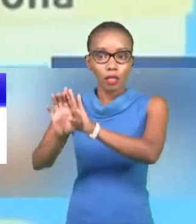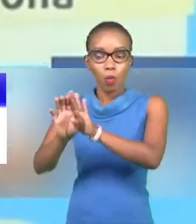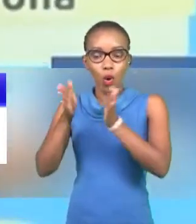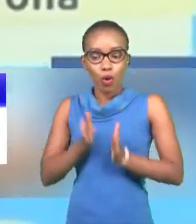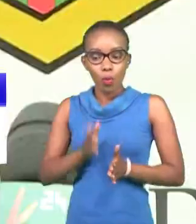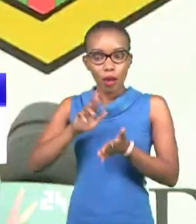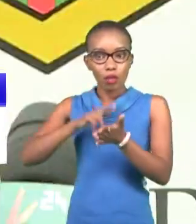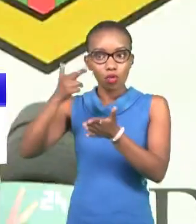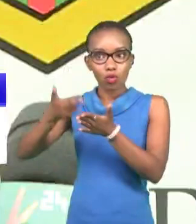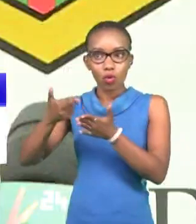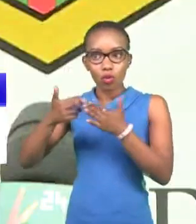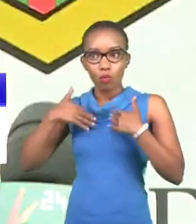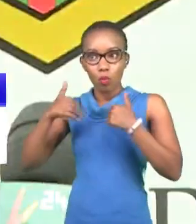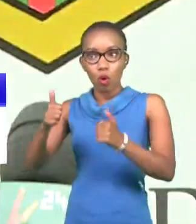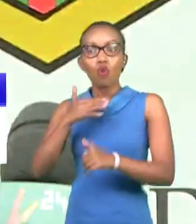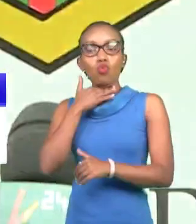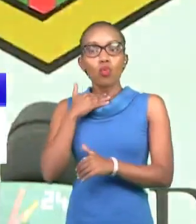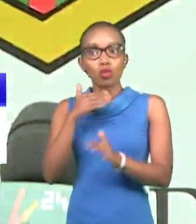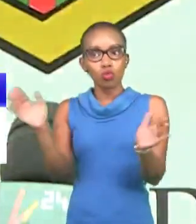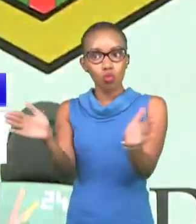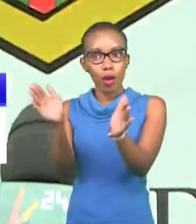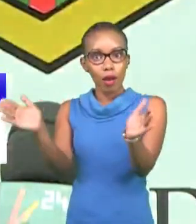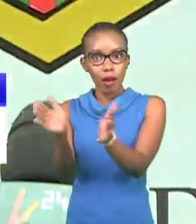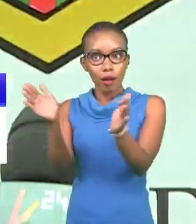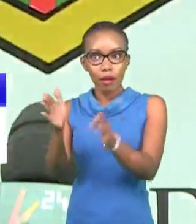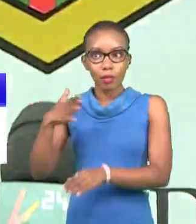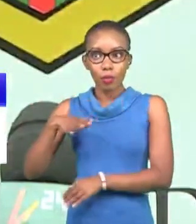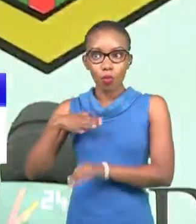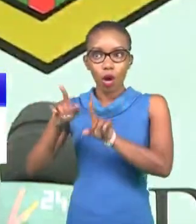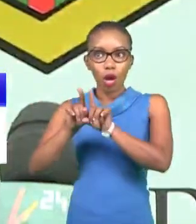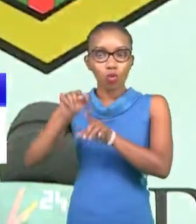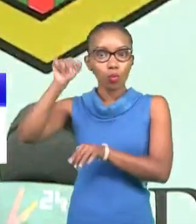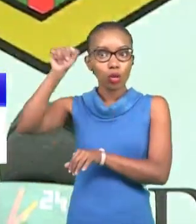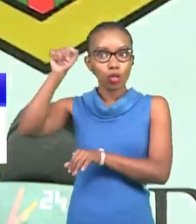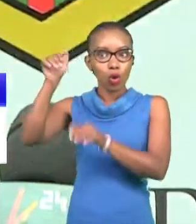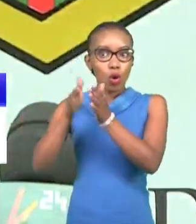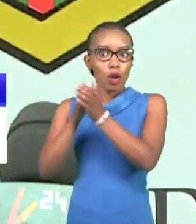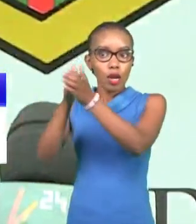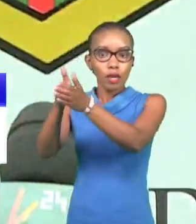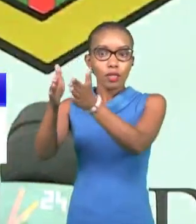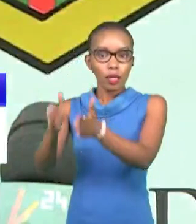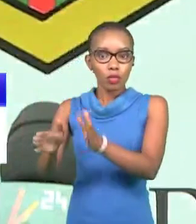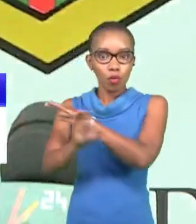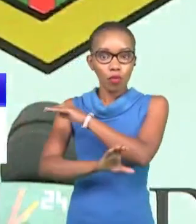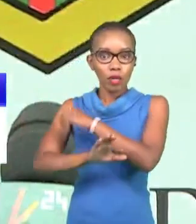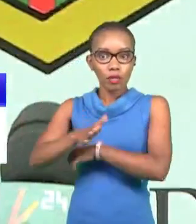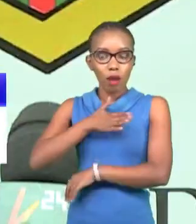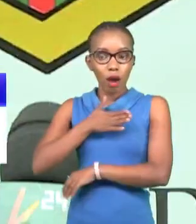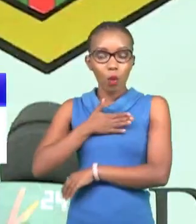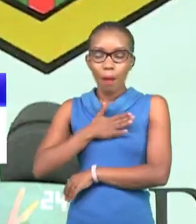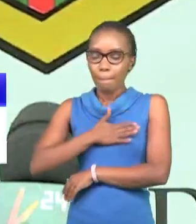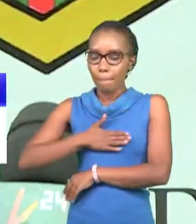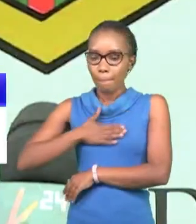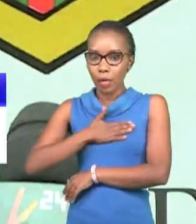for health. We'd like to urge the members of the public and the political leadership of the country to